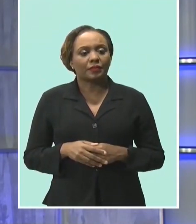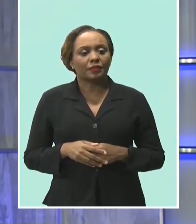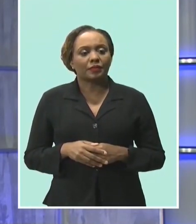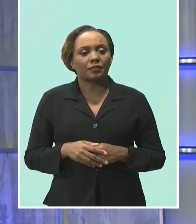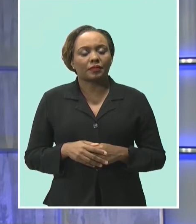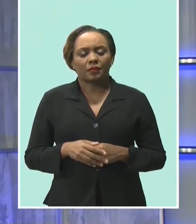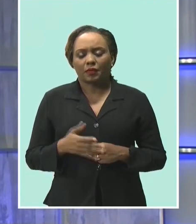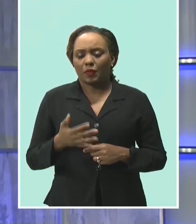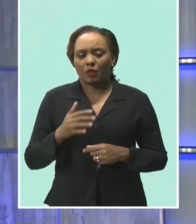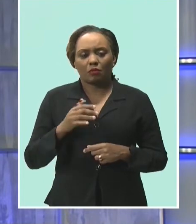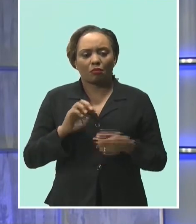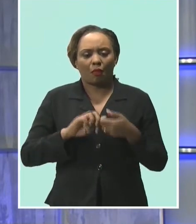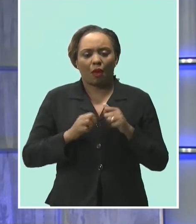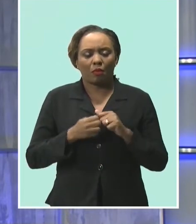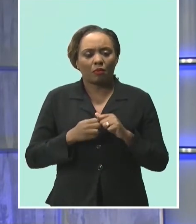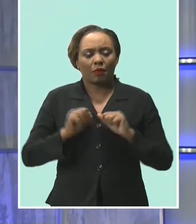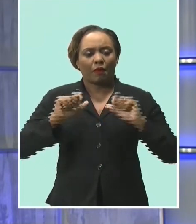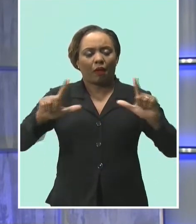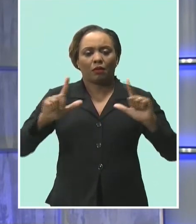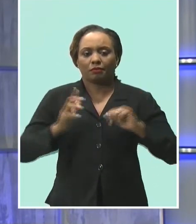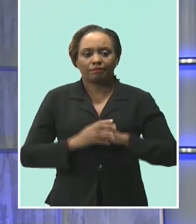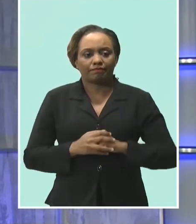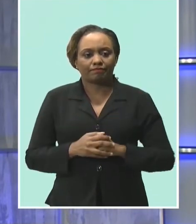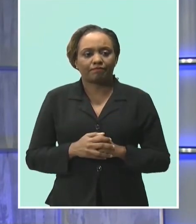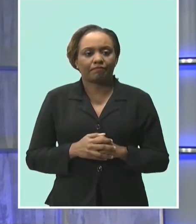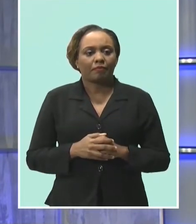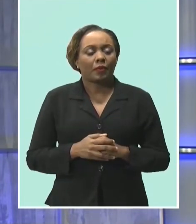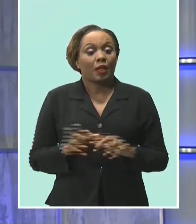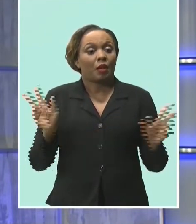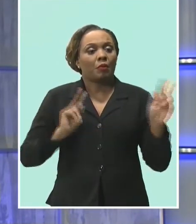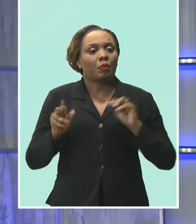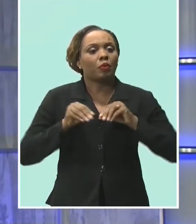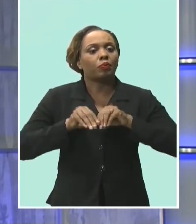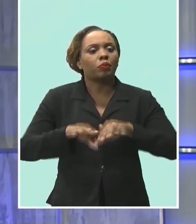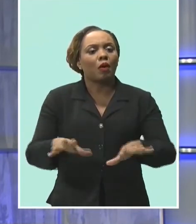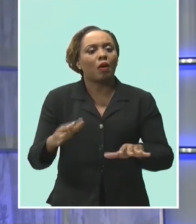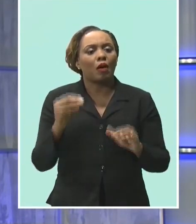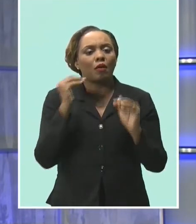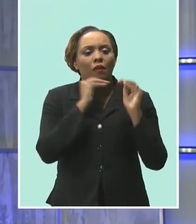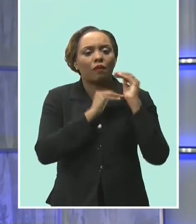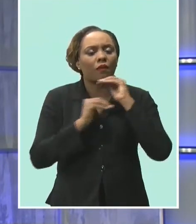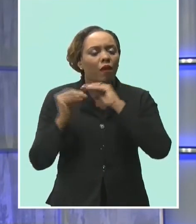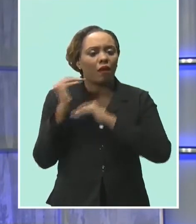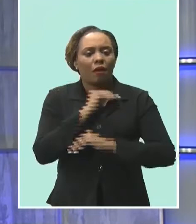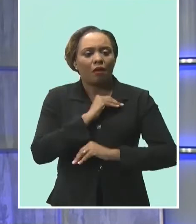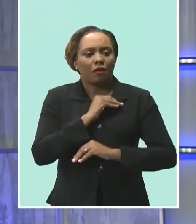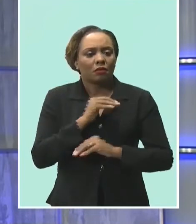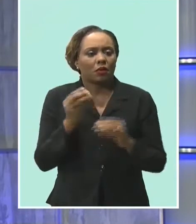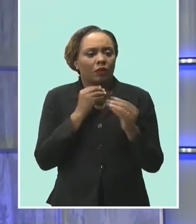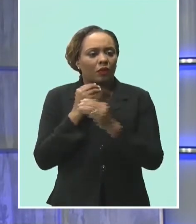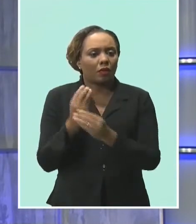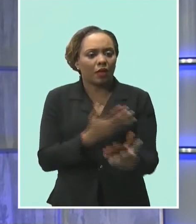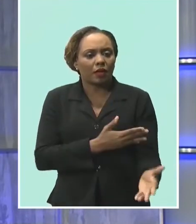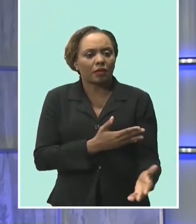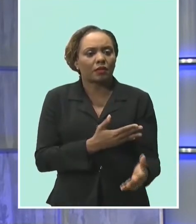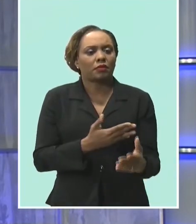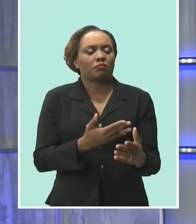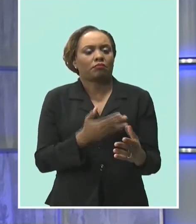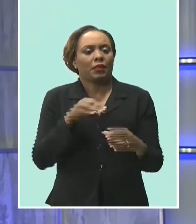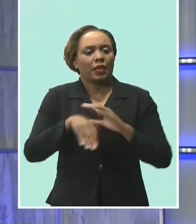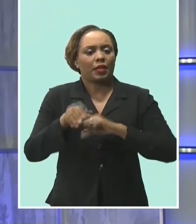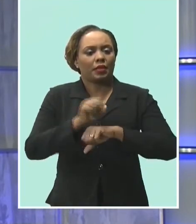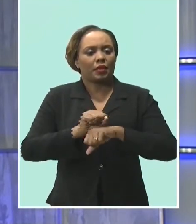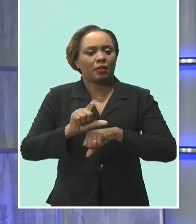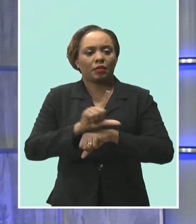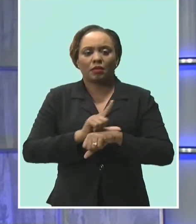We seem to have a problem with that extract, but we can tell you that people who spread false information on public health threats to St. Lucia may be tracked